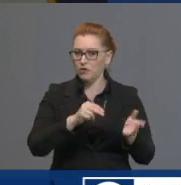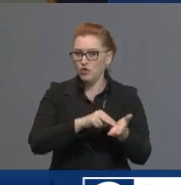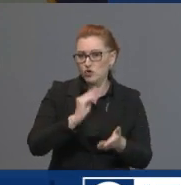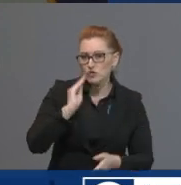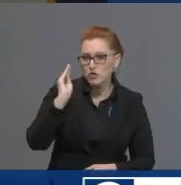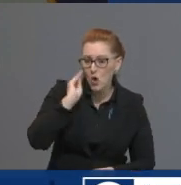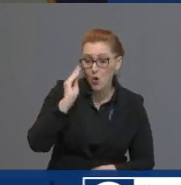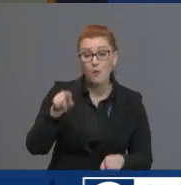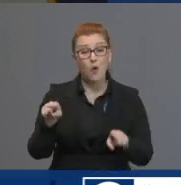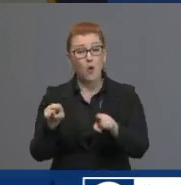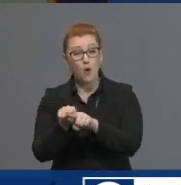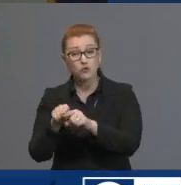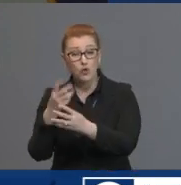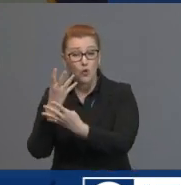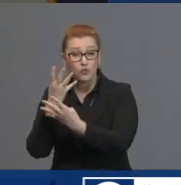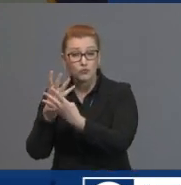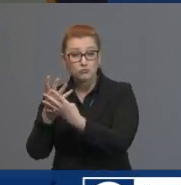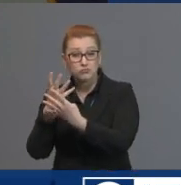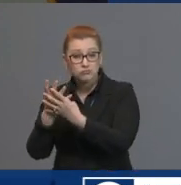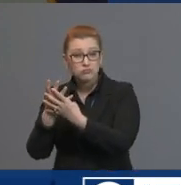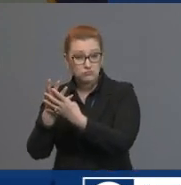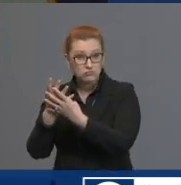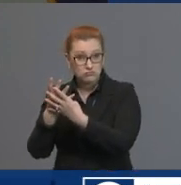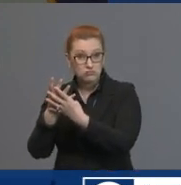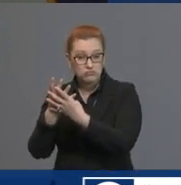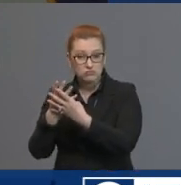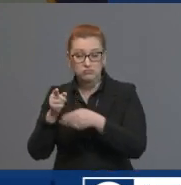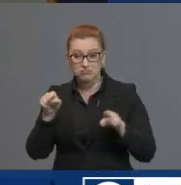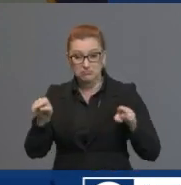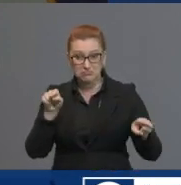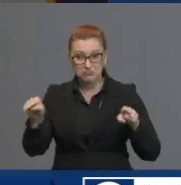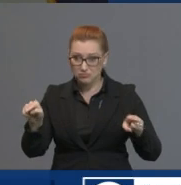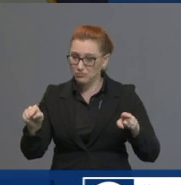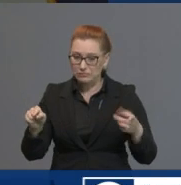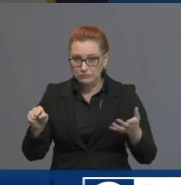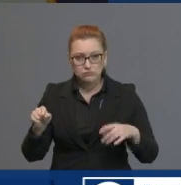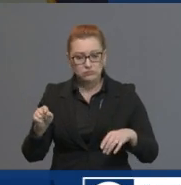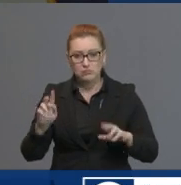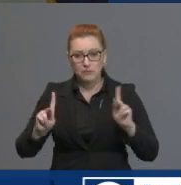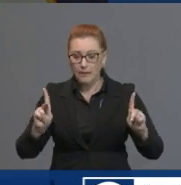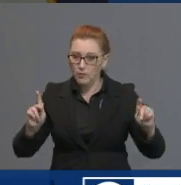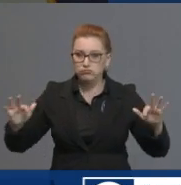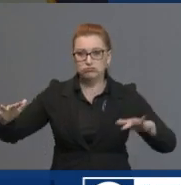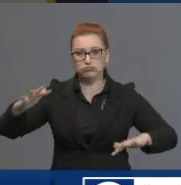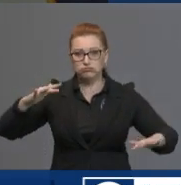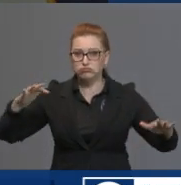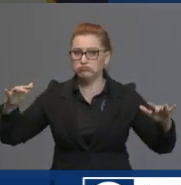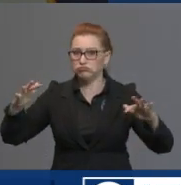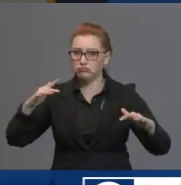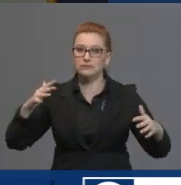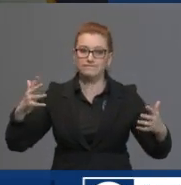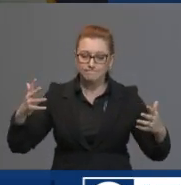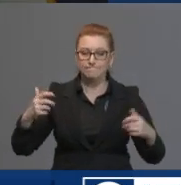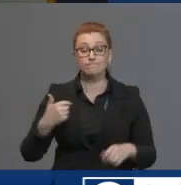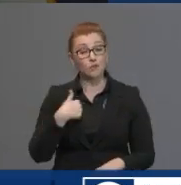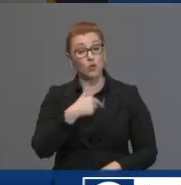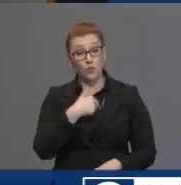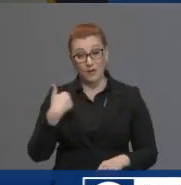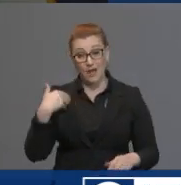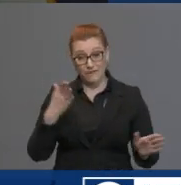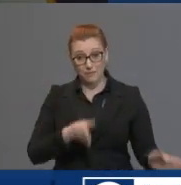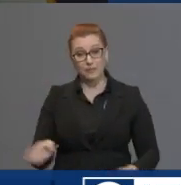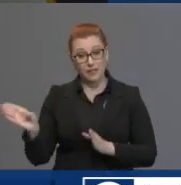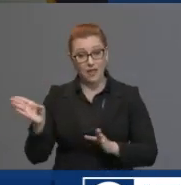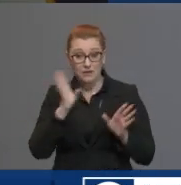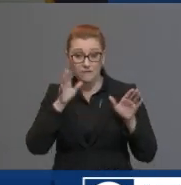our corrections facilities in Arizona. So we have a plan for this and a focus on this, and Dr. Christ